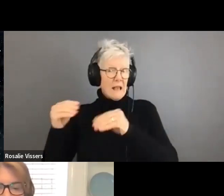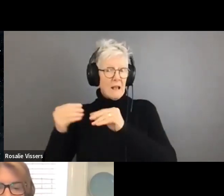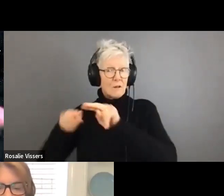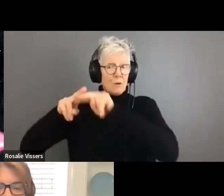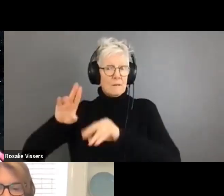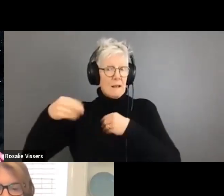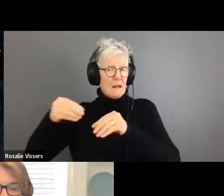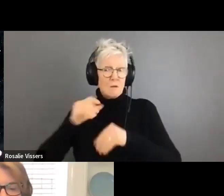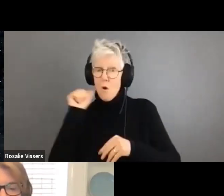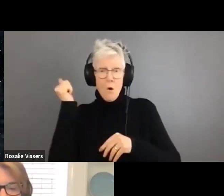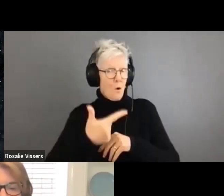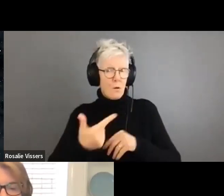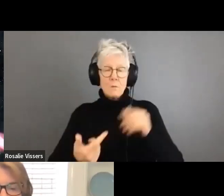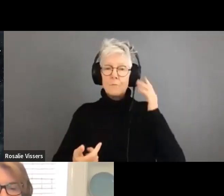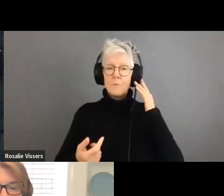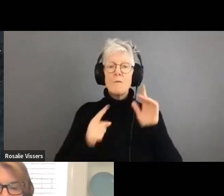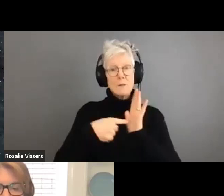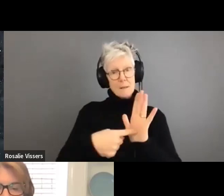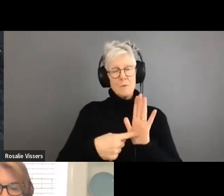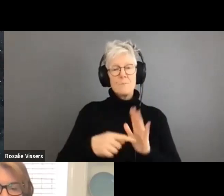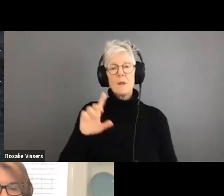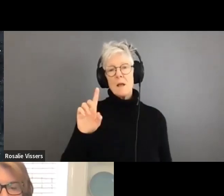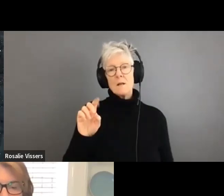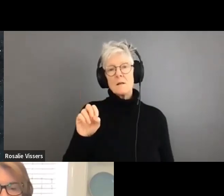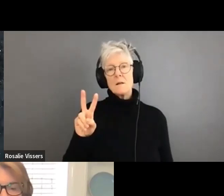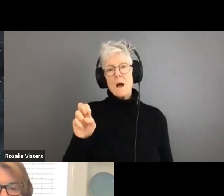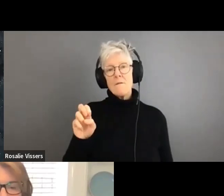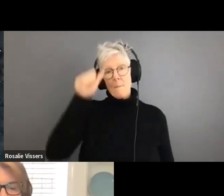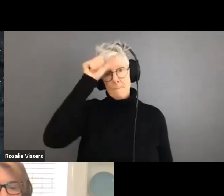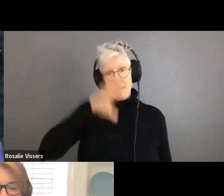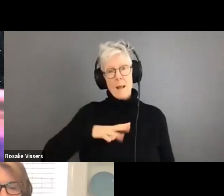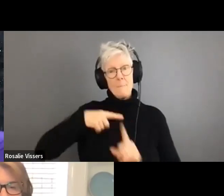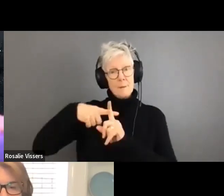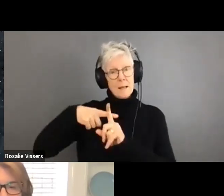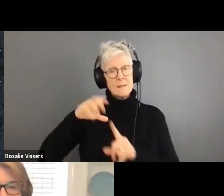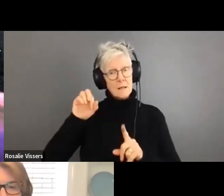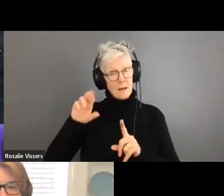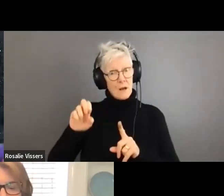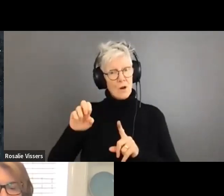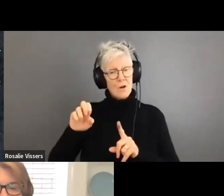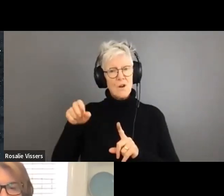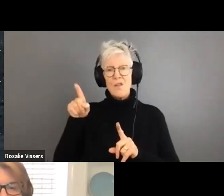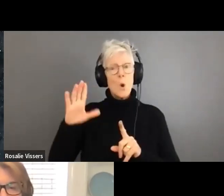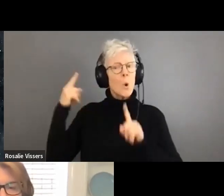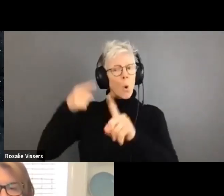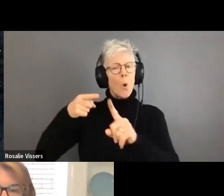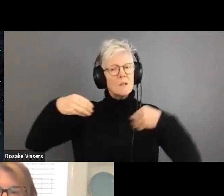And I'll give you, so our arrangement with Dove Men Plus Care, has nothing to do with selling